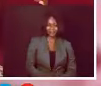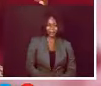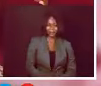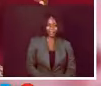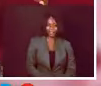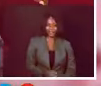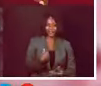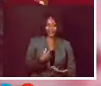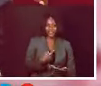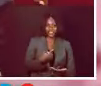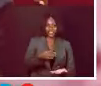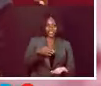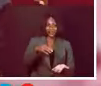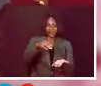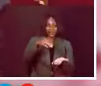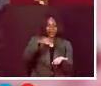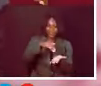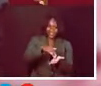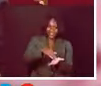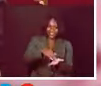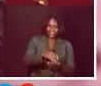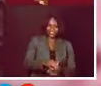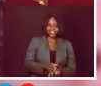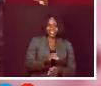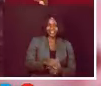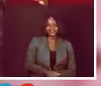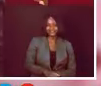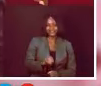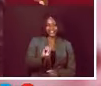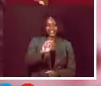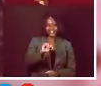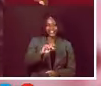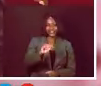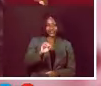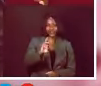If I may receive it again, and Towada.